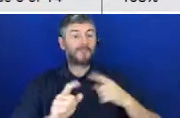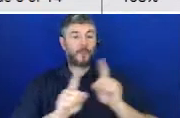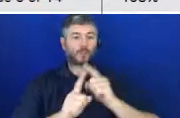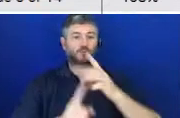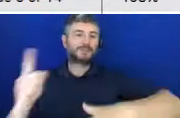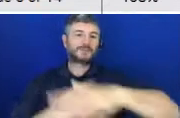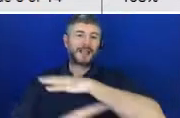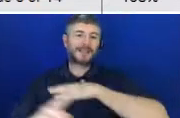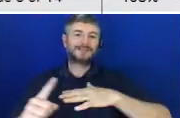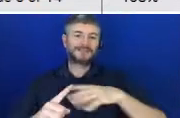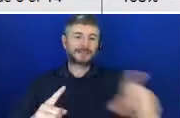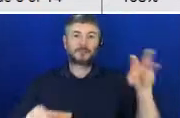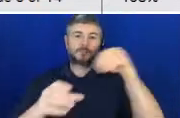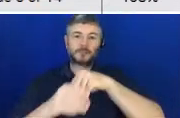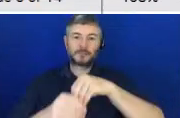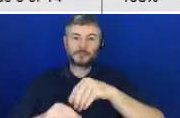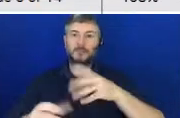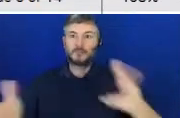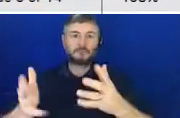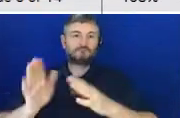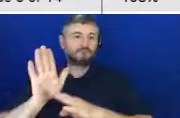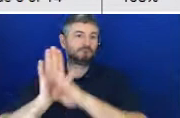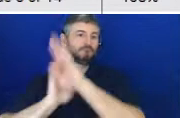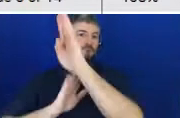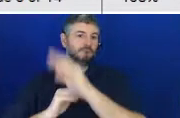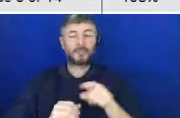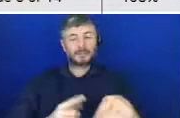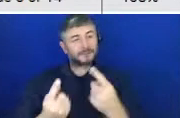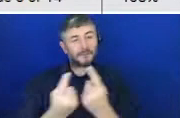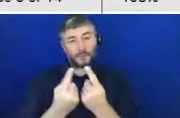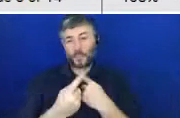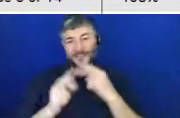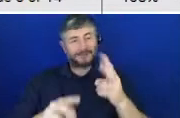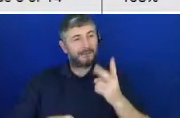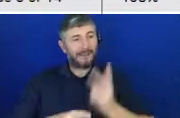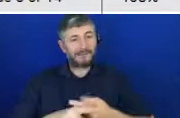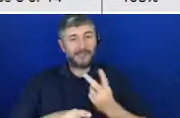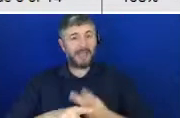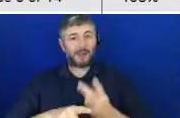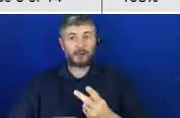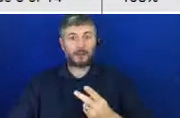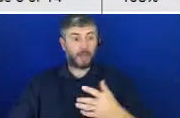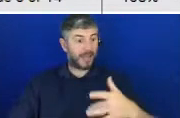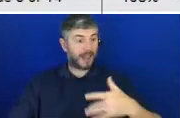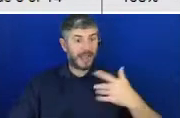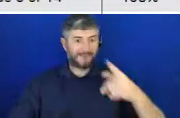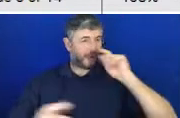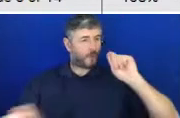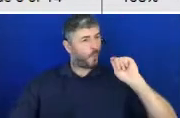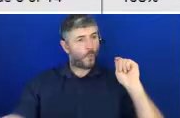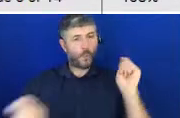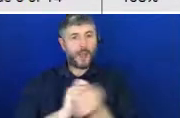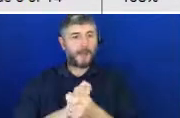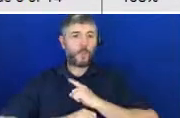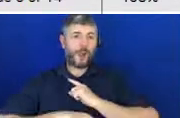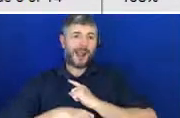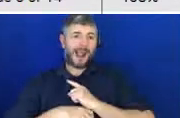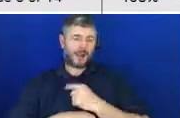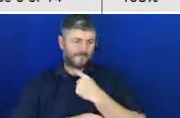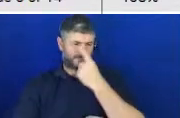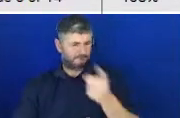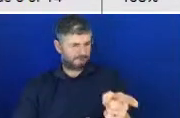is one of the things that we've seen over and over again, where lives have been transformed by thinking about some of the skills